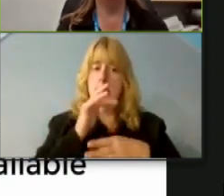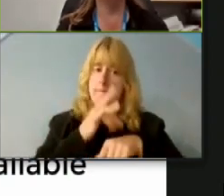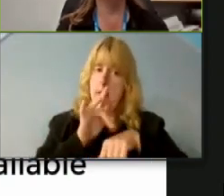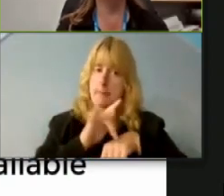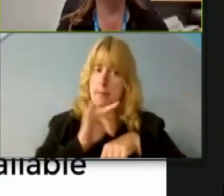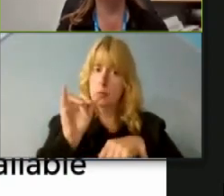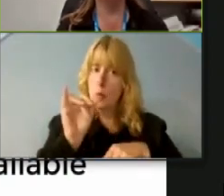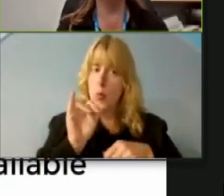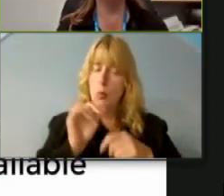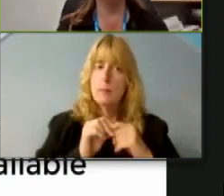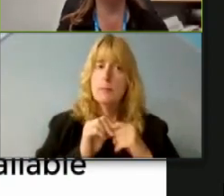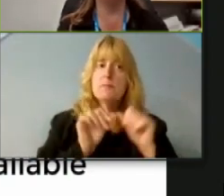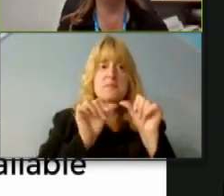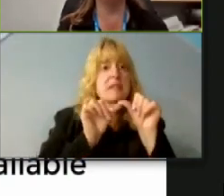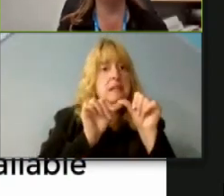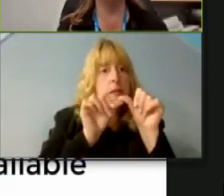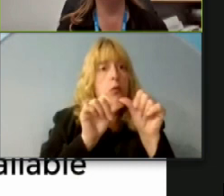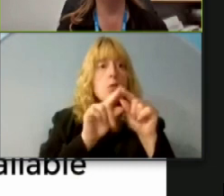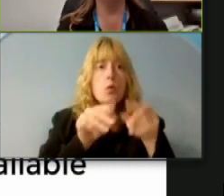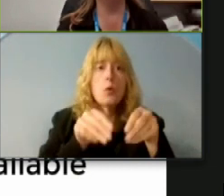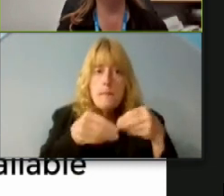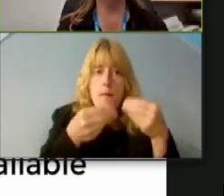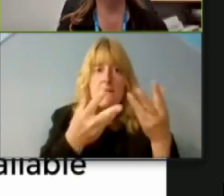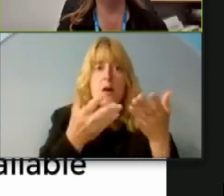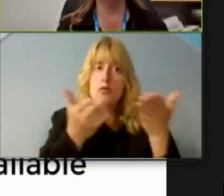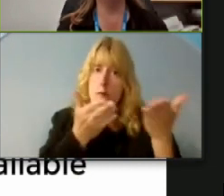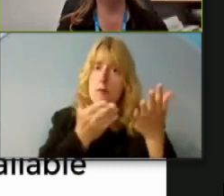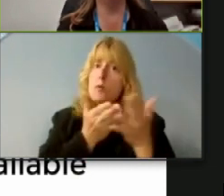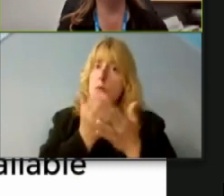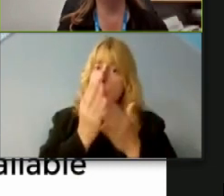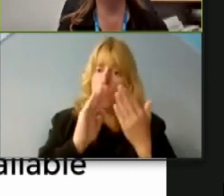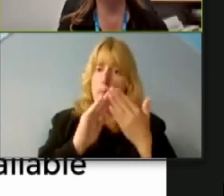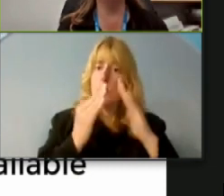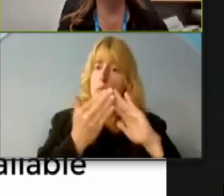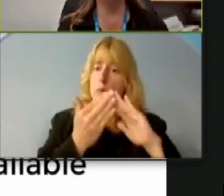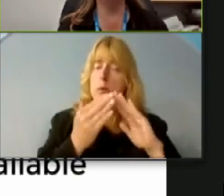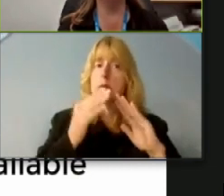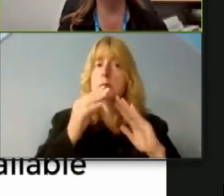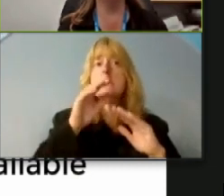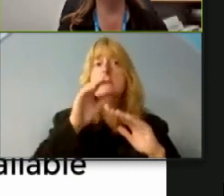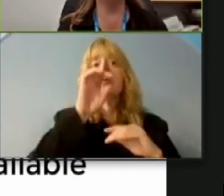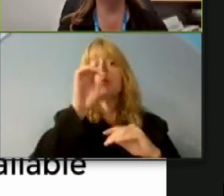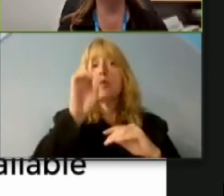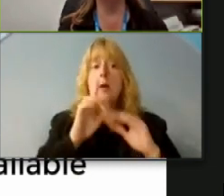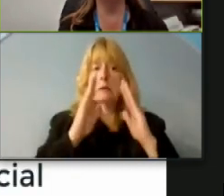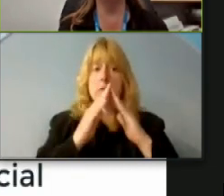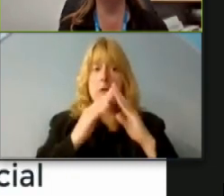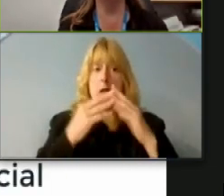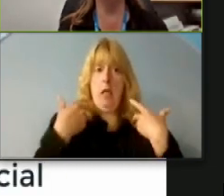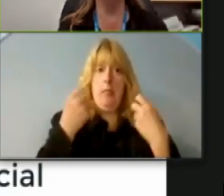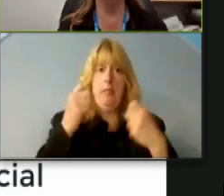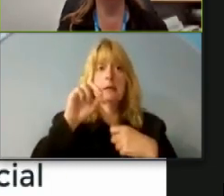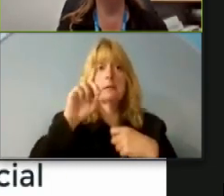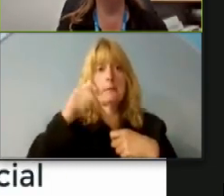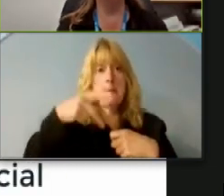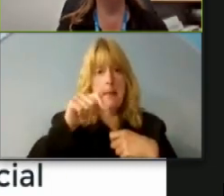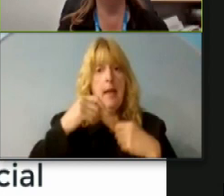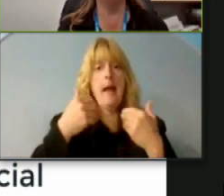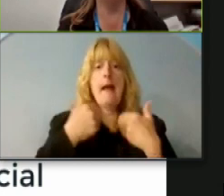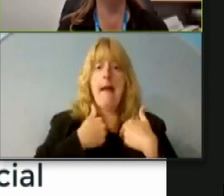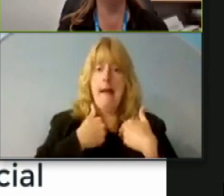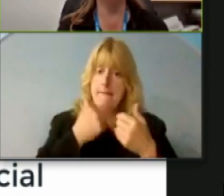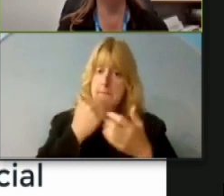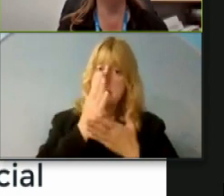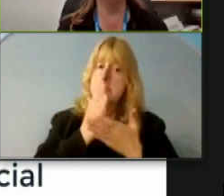and provide services through the community. The City of Detroit's Health Department does have some resources available